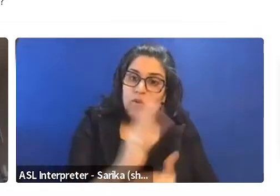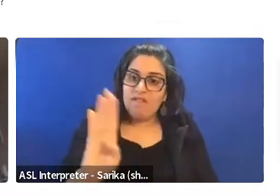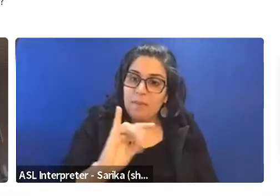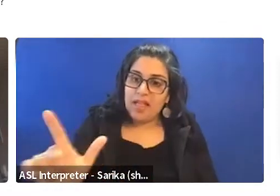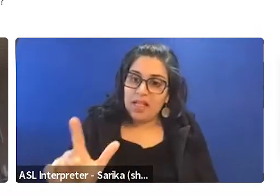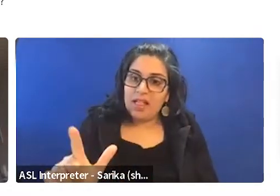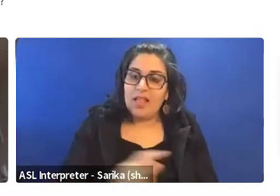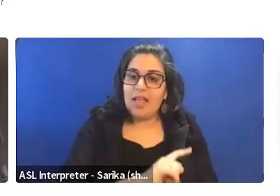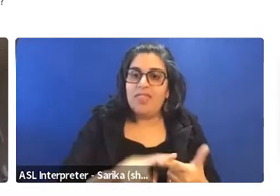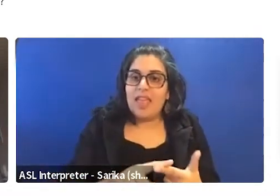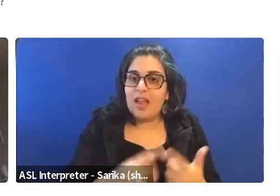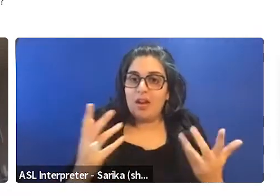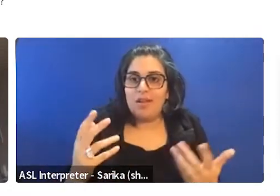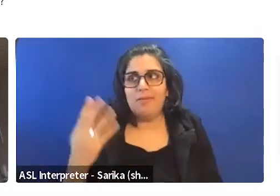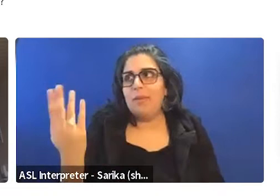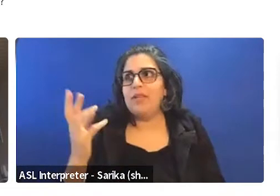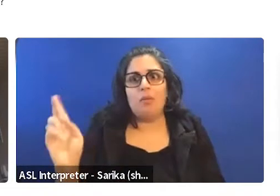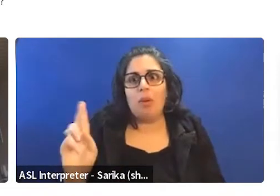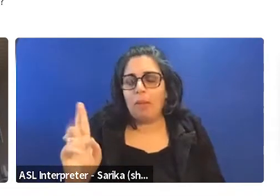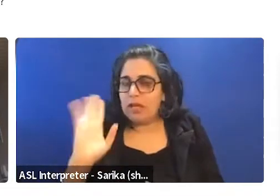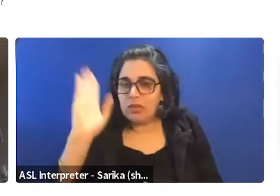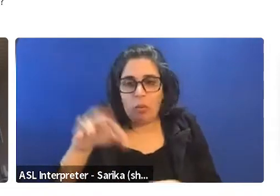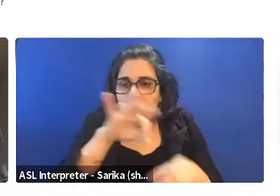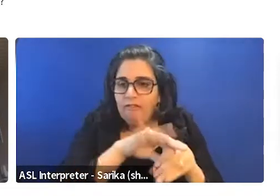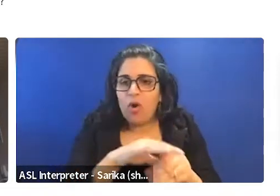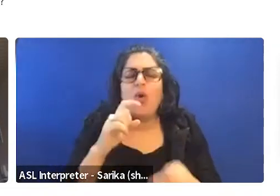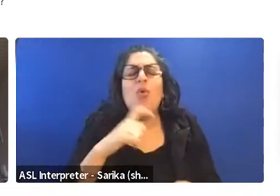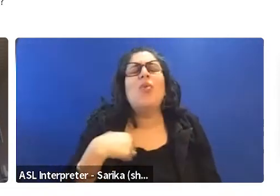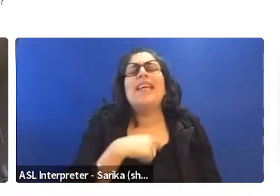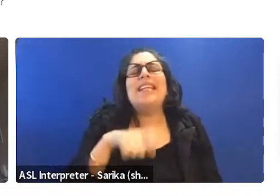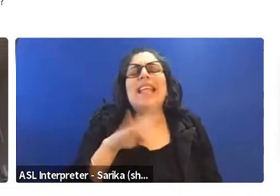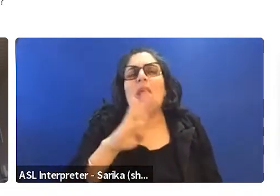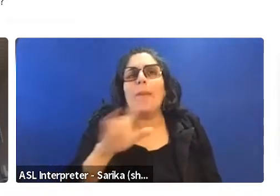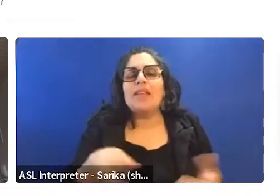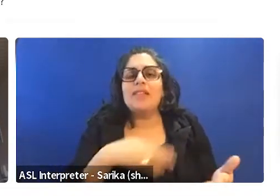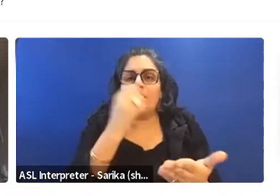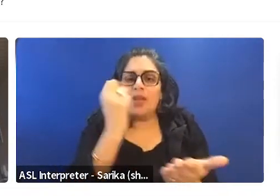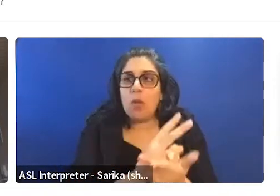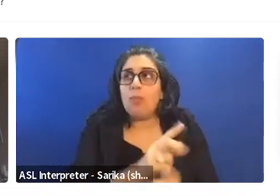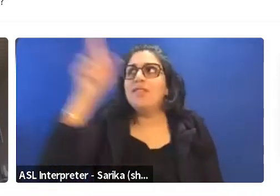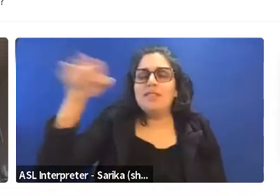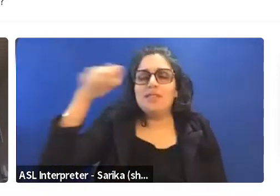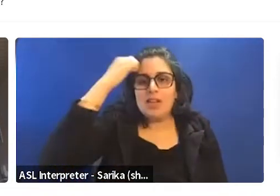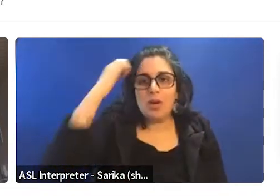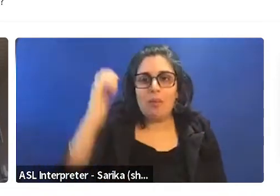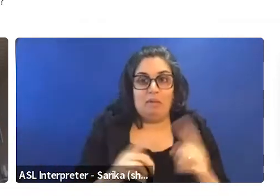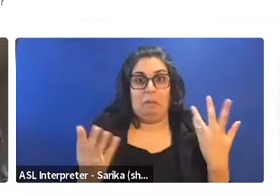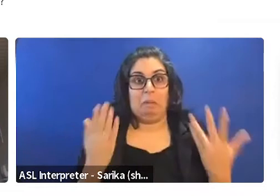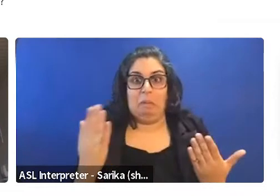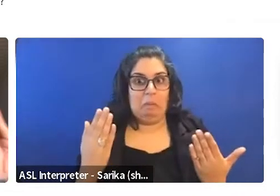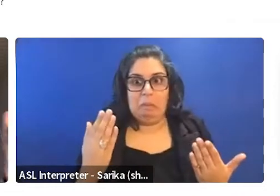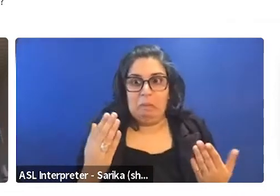then what? You get maybe some Republicans to vote for it. We need these bills to be approved in Europe. But I don't know, maybe the Italians